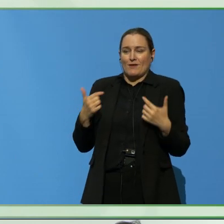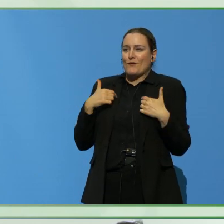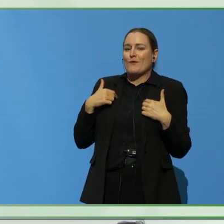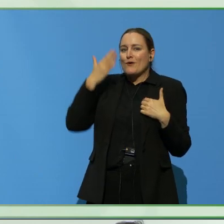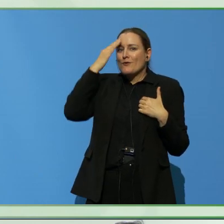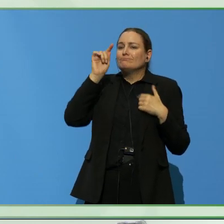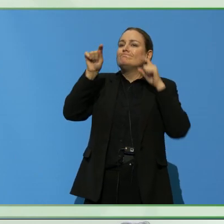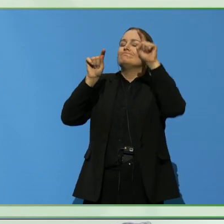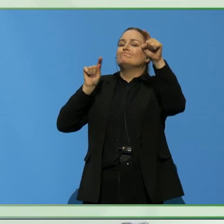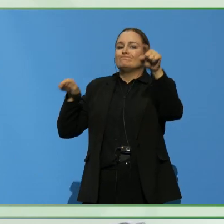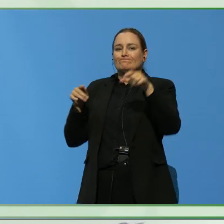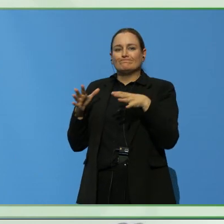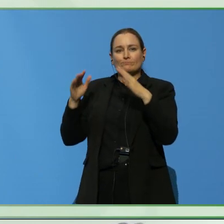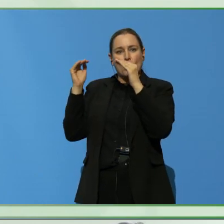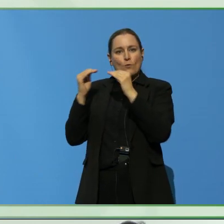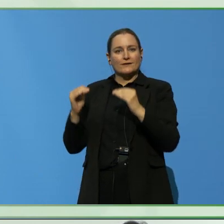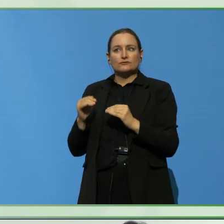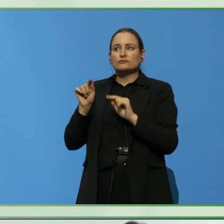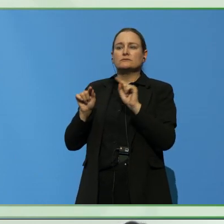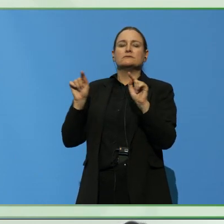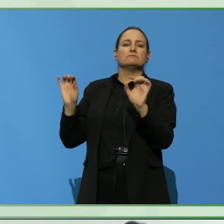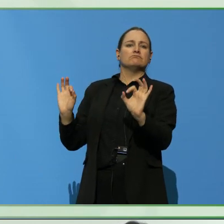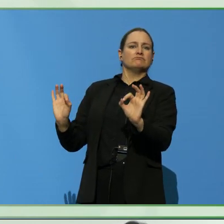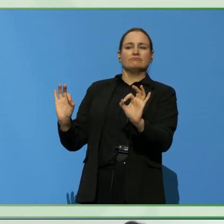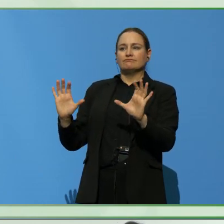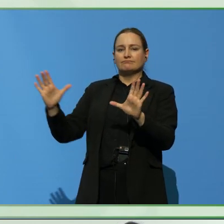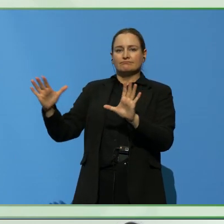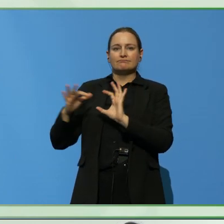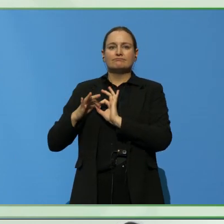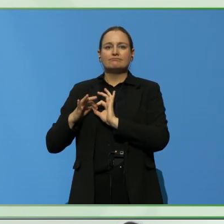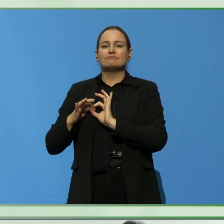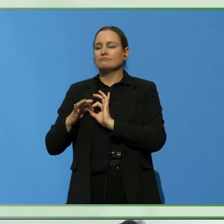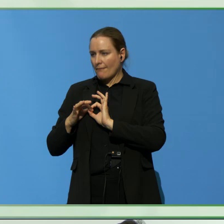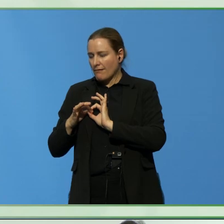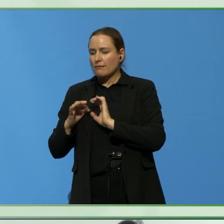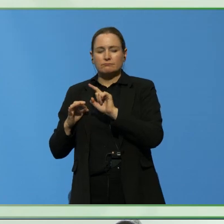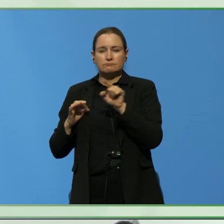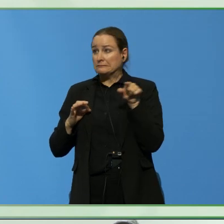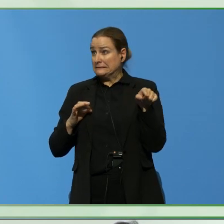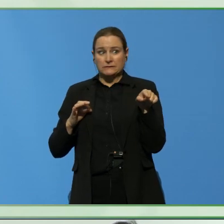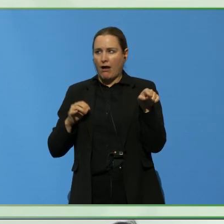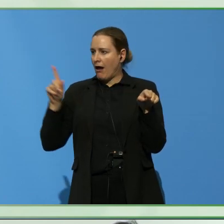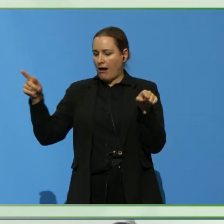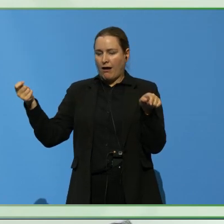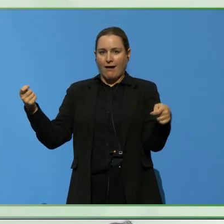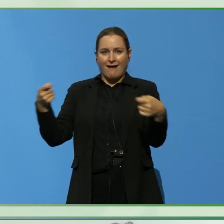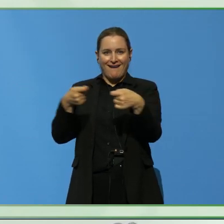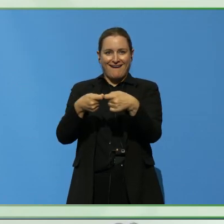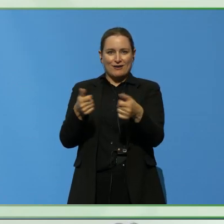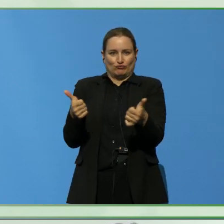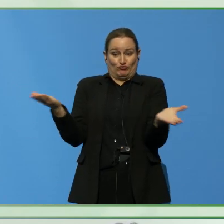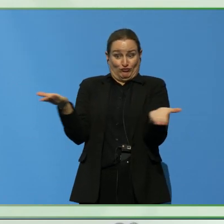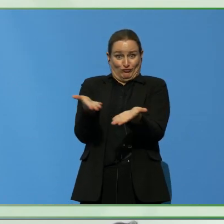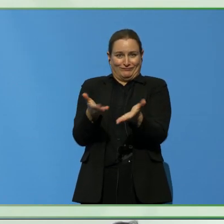these innovators come to us from, and wherever they are looking to expand into, we try and open doors for